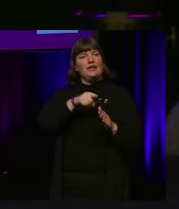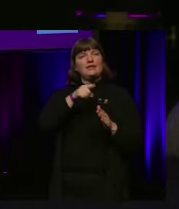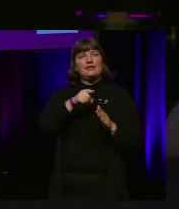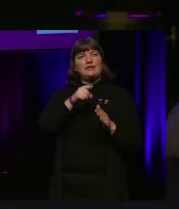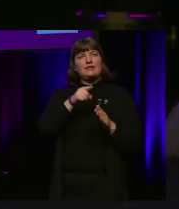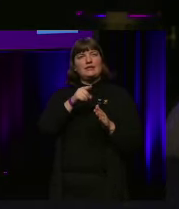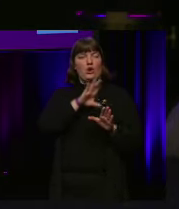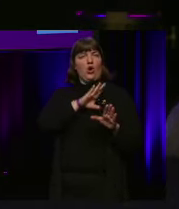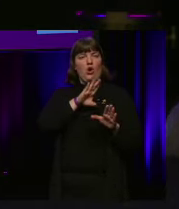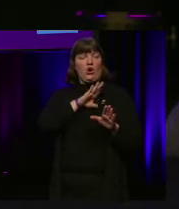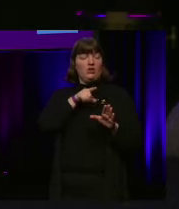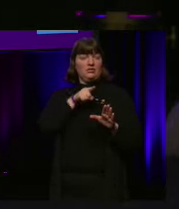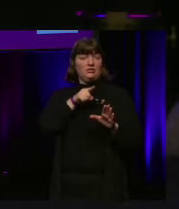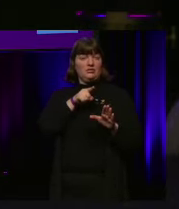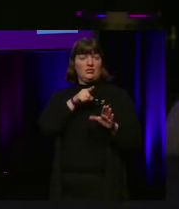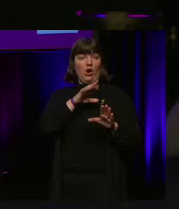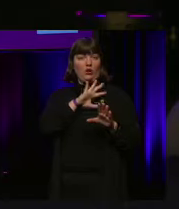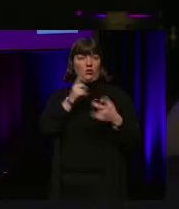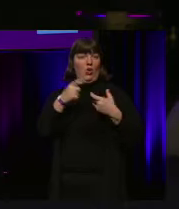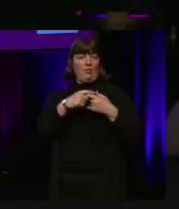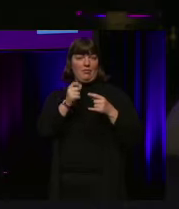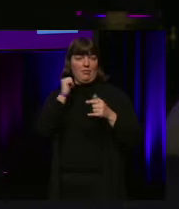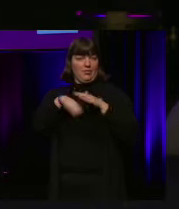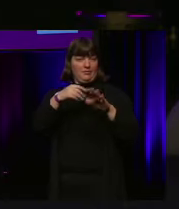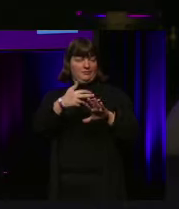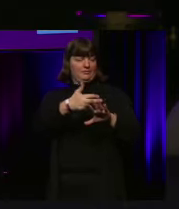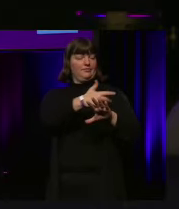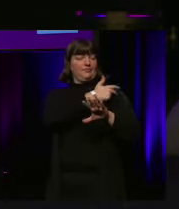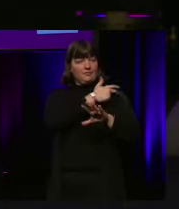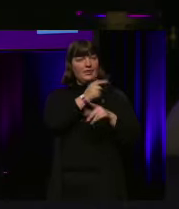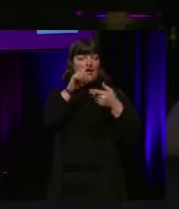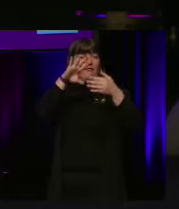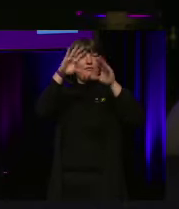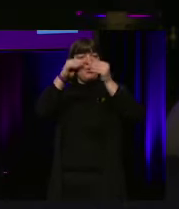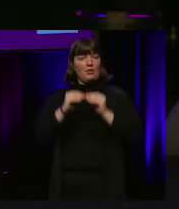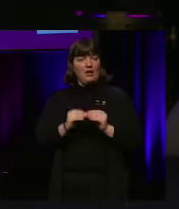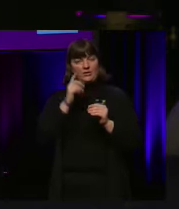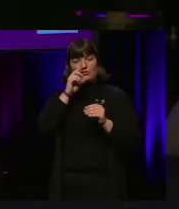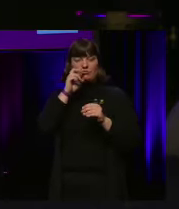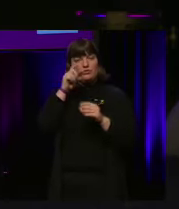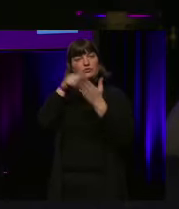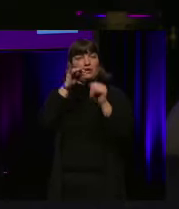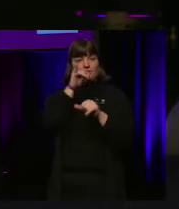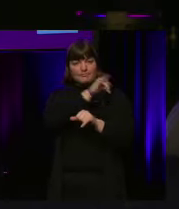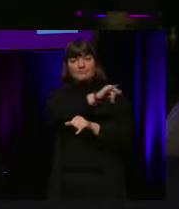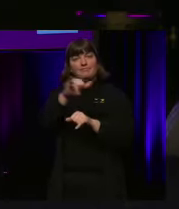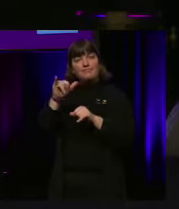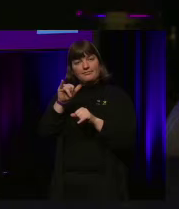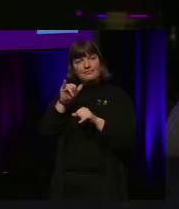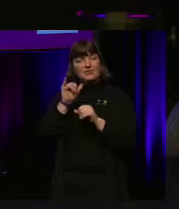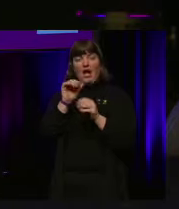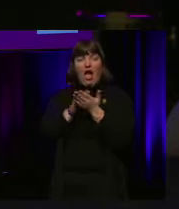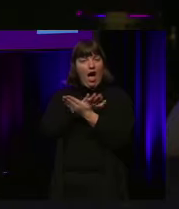has that background. They were formulated in order to prevent forever